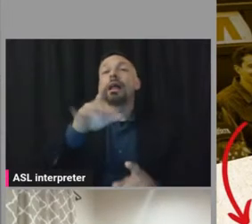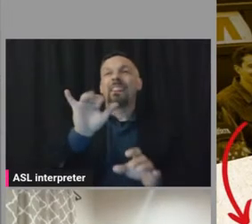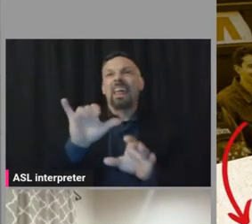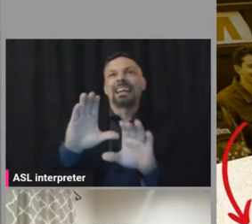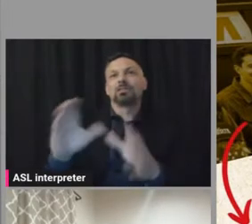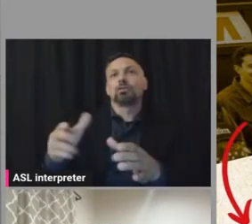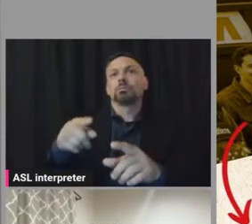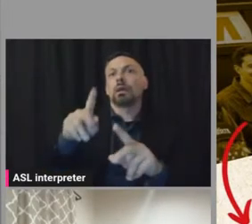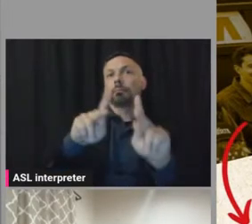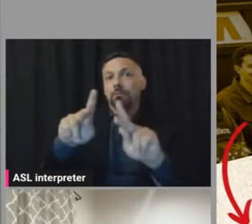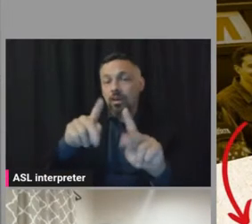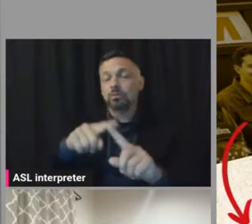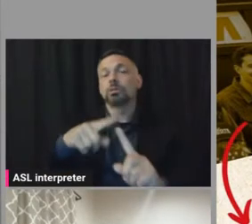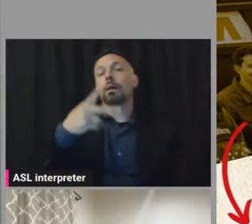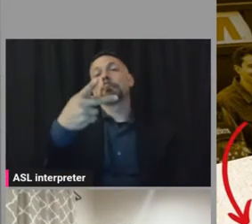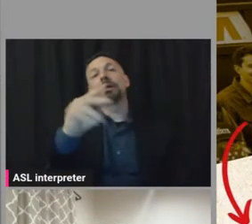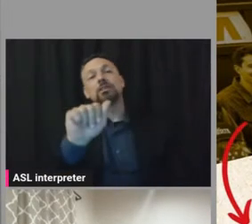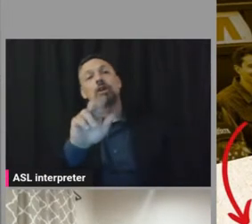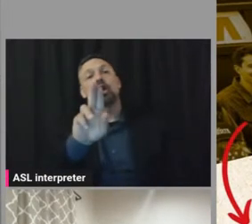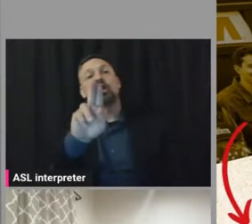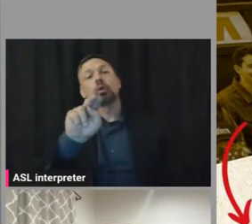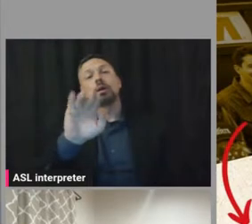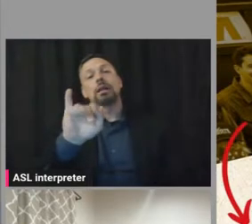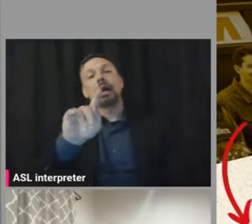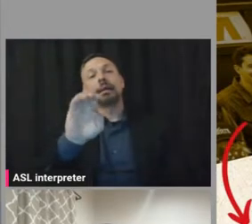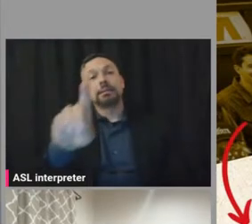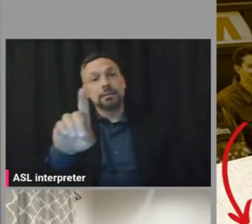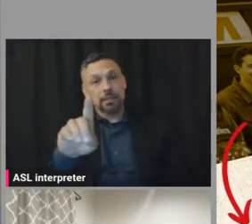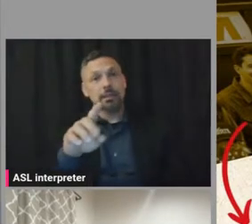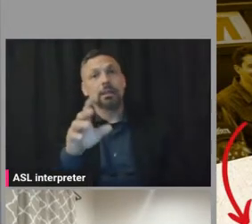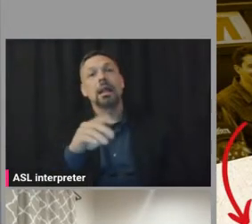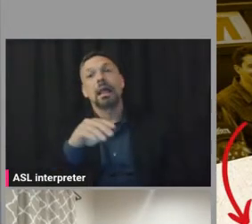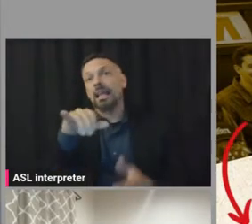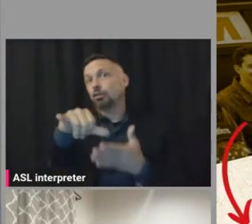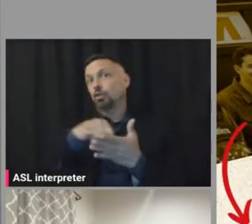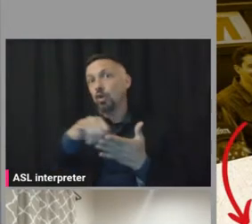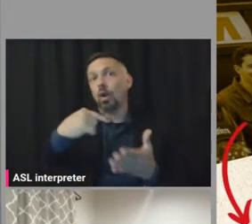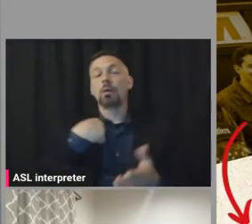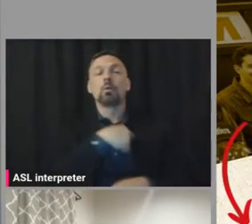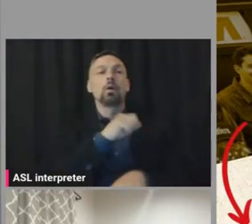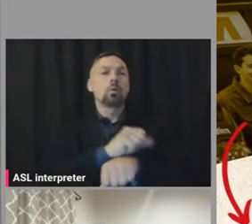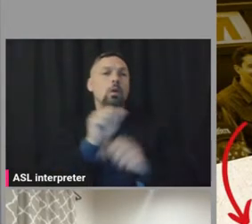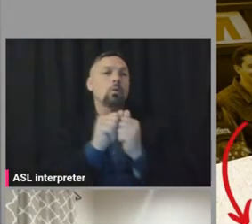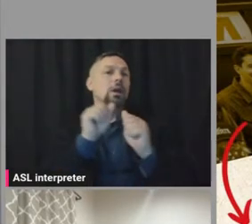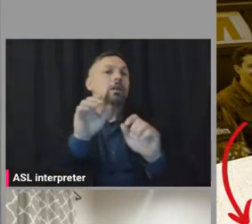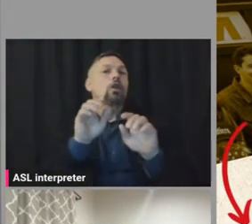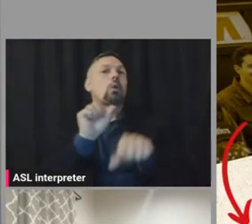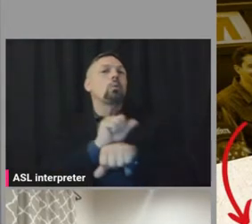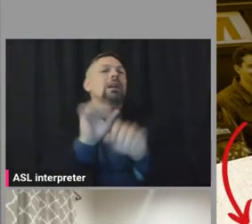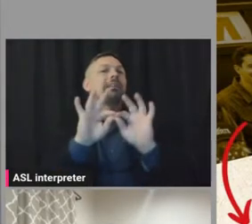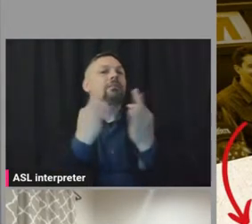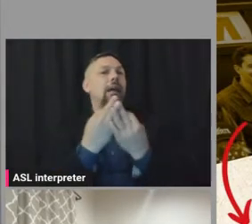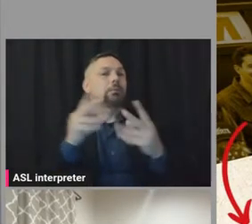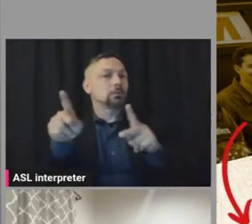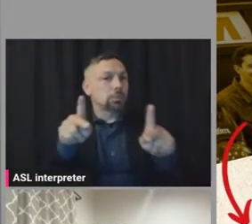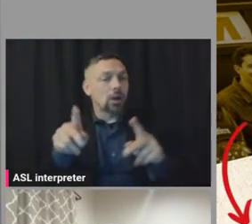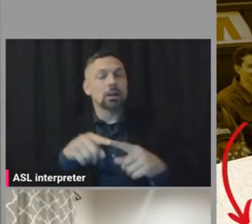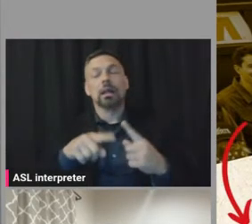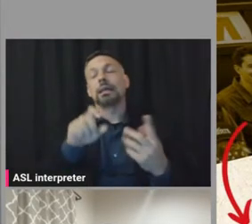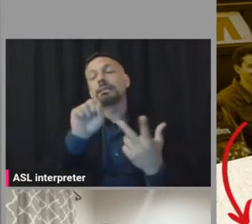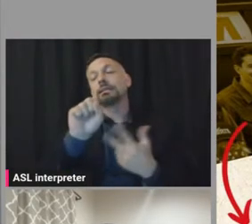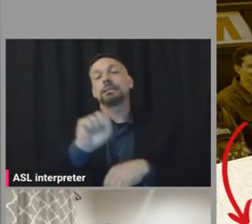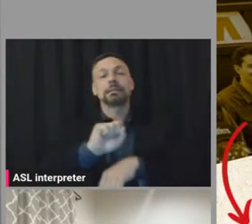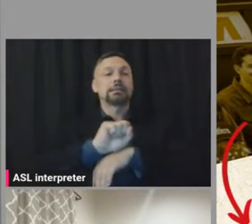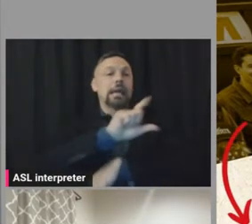We'll also be working with Pennsylvania United. In New York, we're working with the Working Families Party. And in St. Louis, we're working